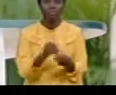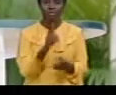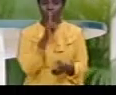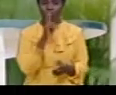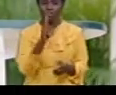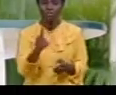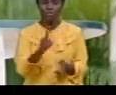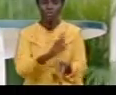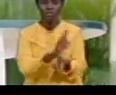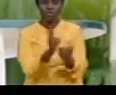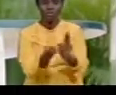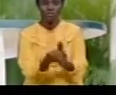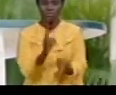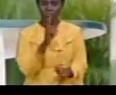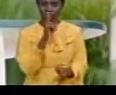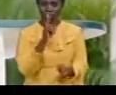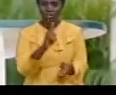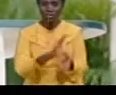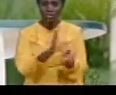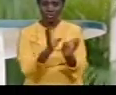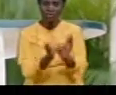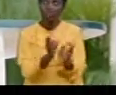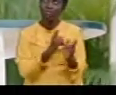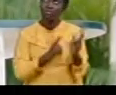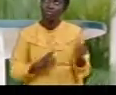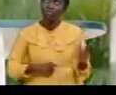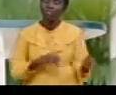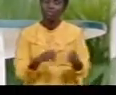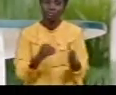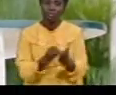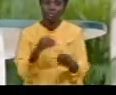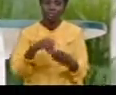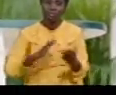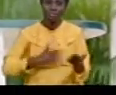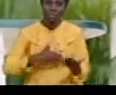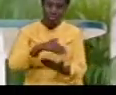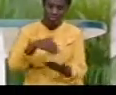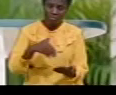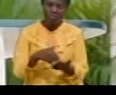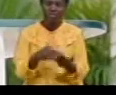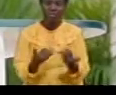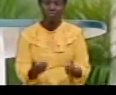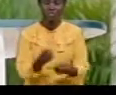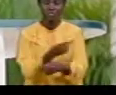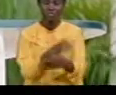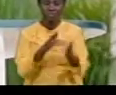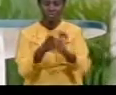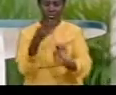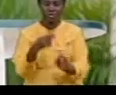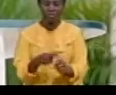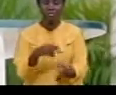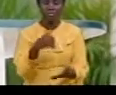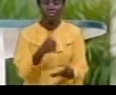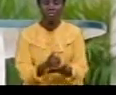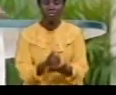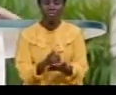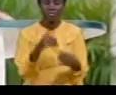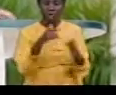genuine conversion. Lord, fulfill it even in our midst today. In Jesus' name,